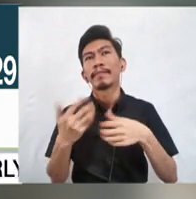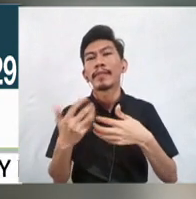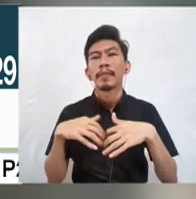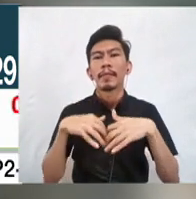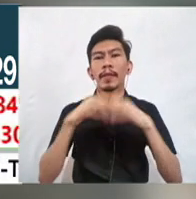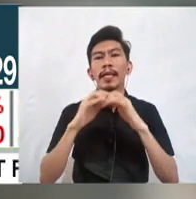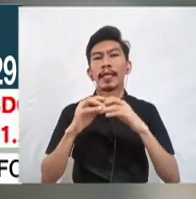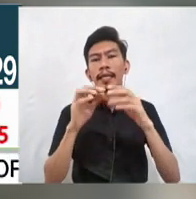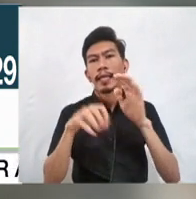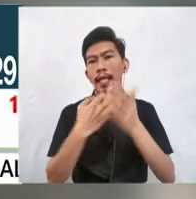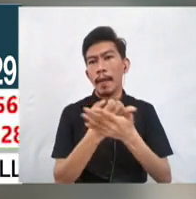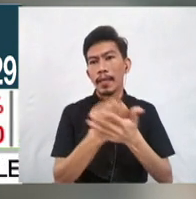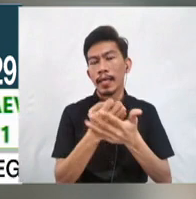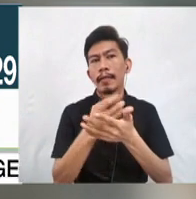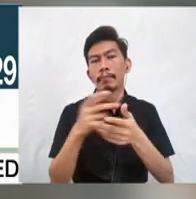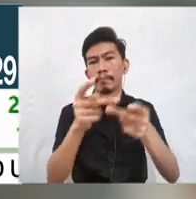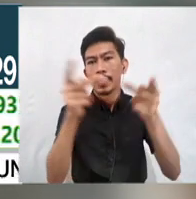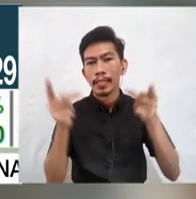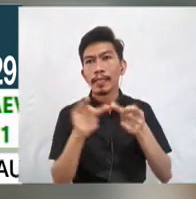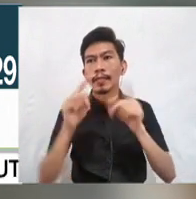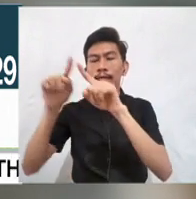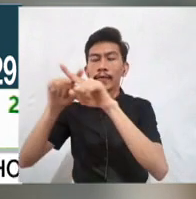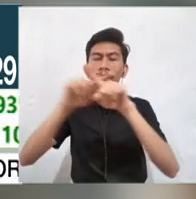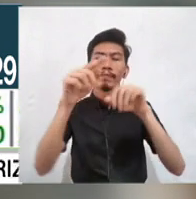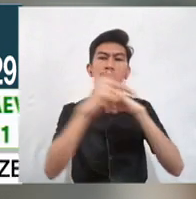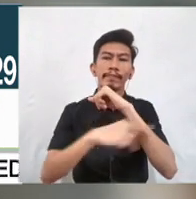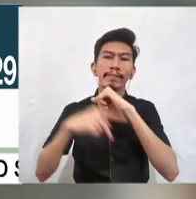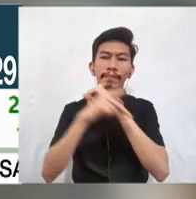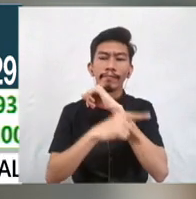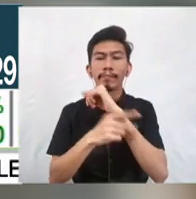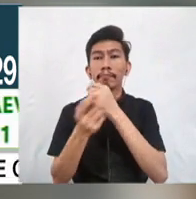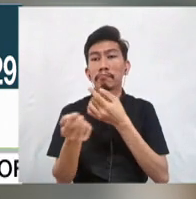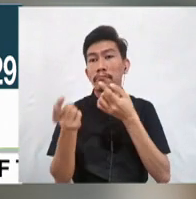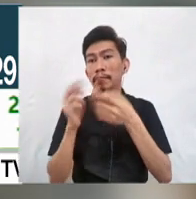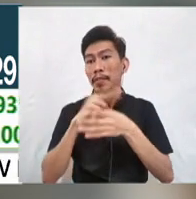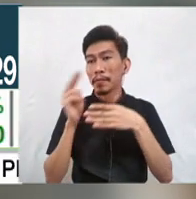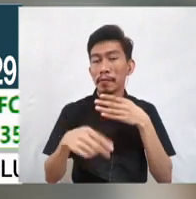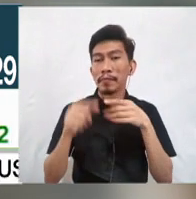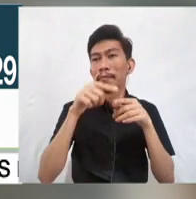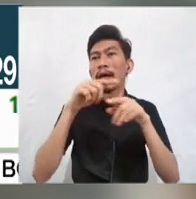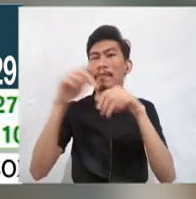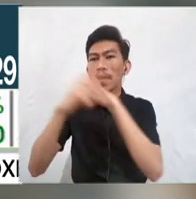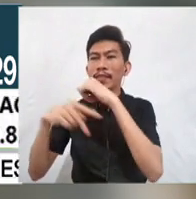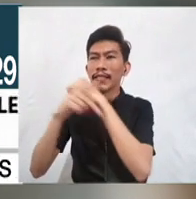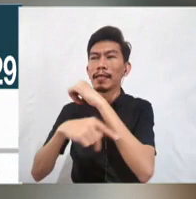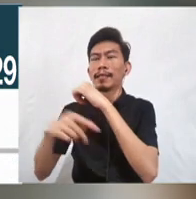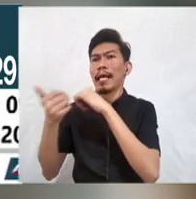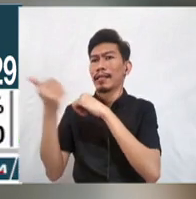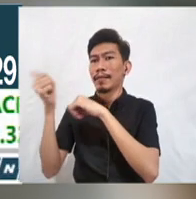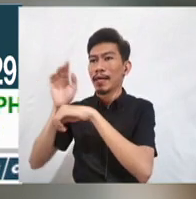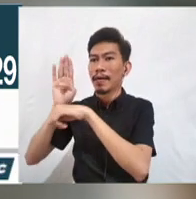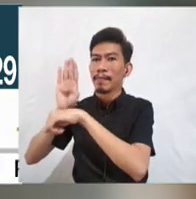zones in the provinces, no, in the countryside, so that we can make the countryside attractive to investors, mm-hmm.